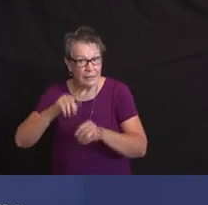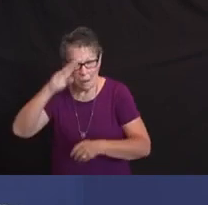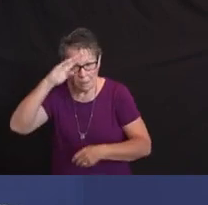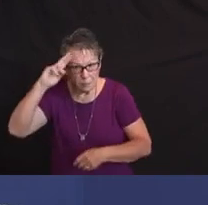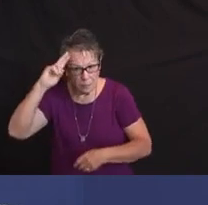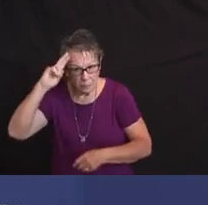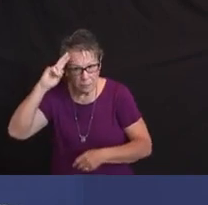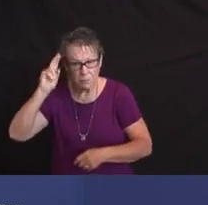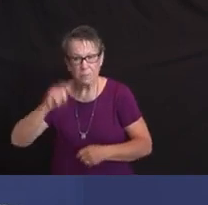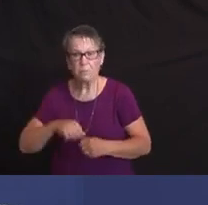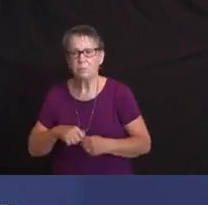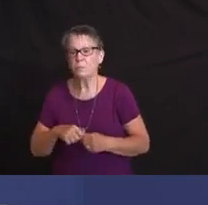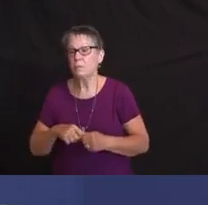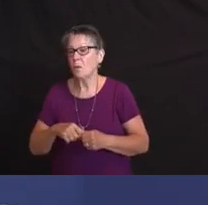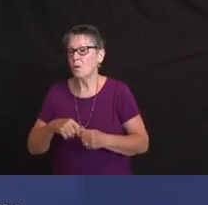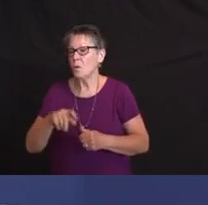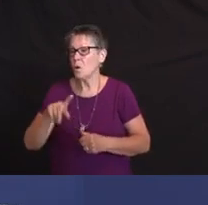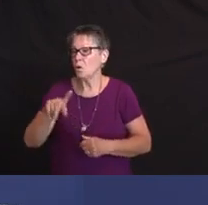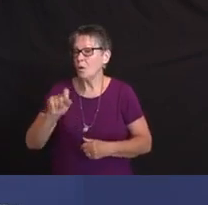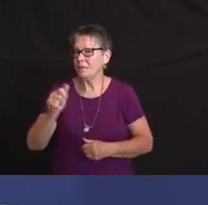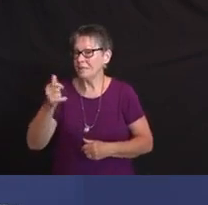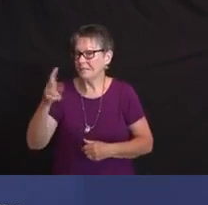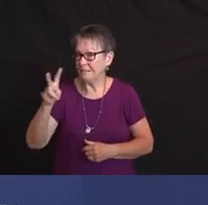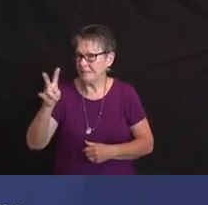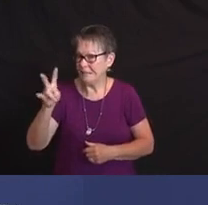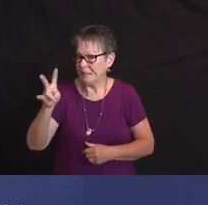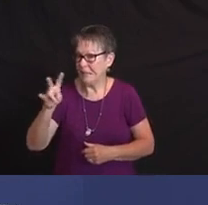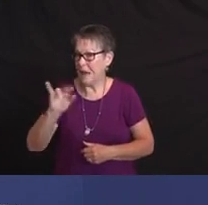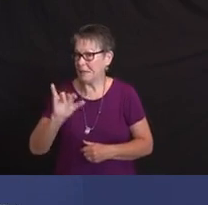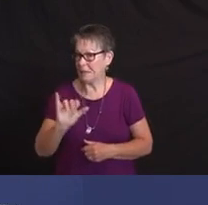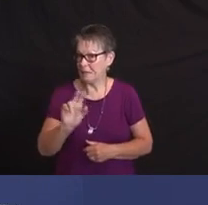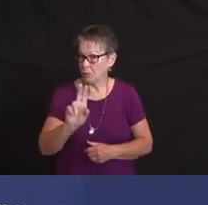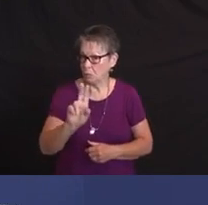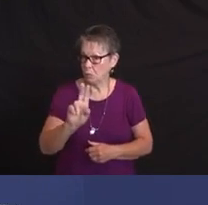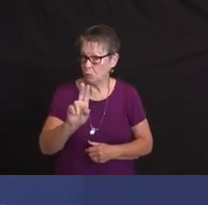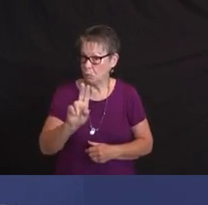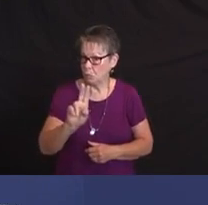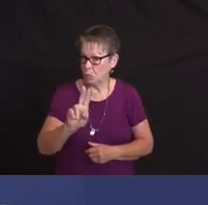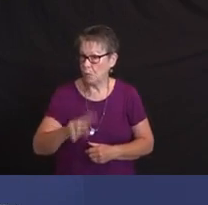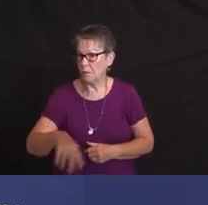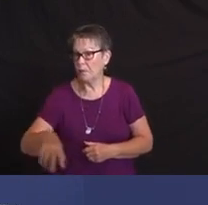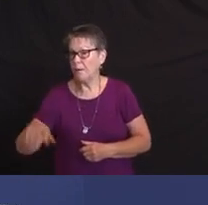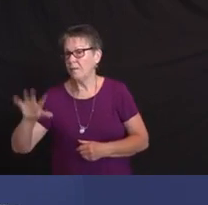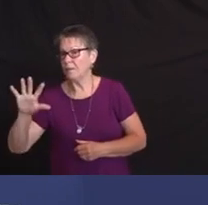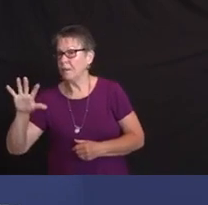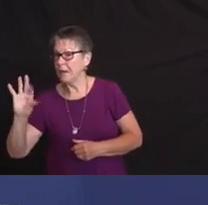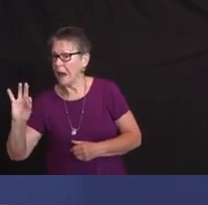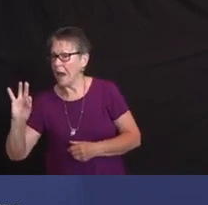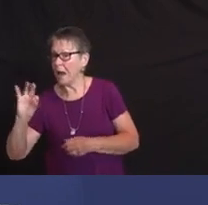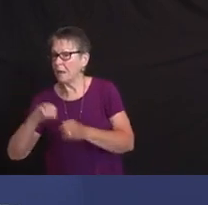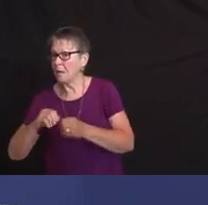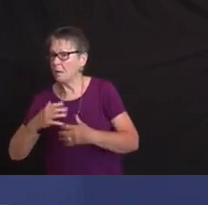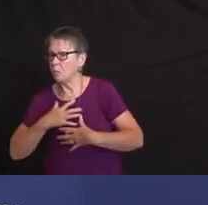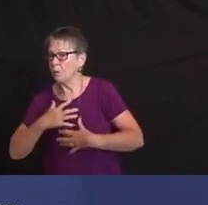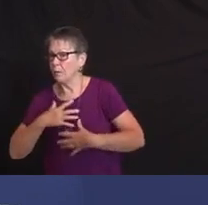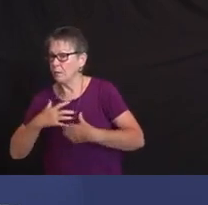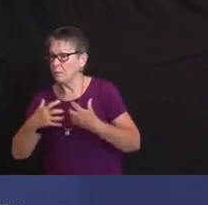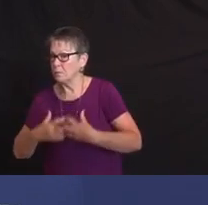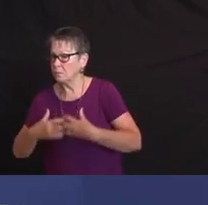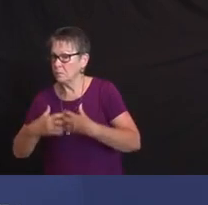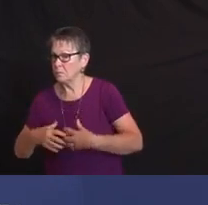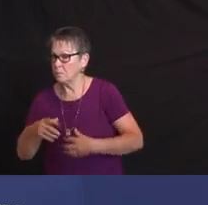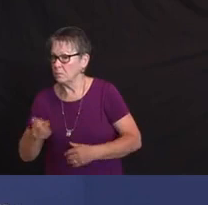PUIs. 117 are in ICU and 59 are on ventilators. There are, fortunately, no new reports